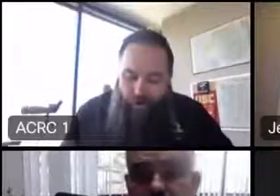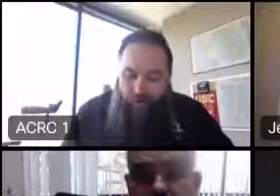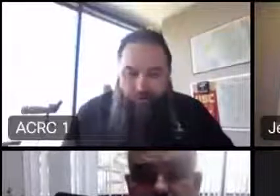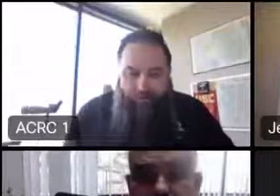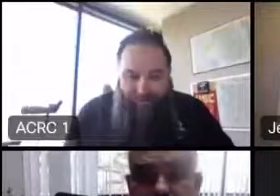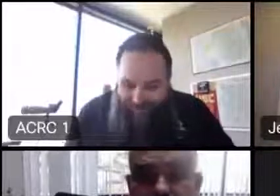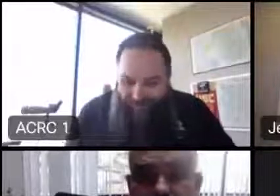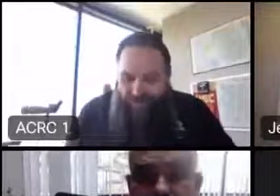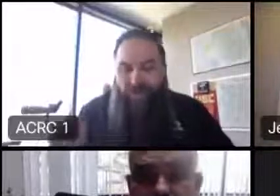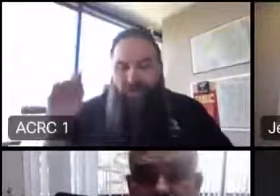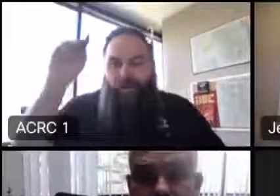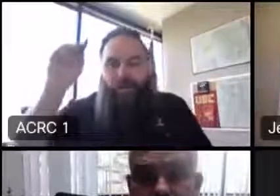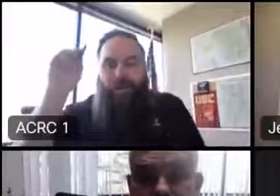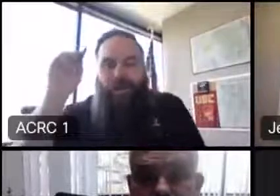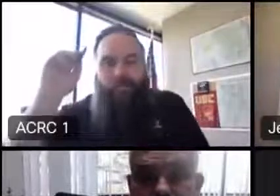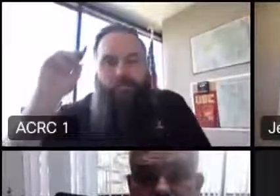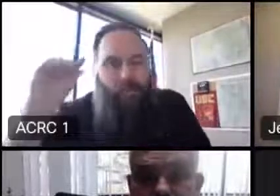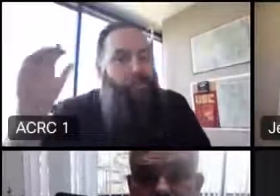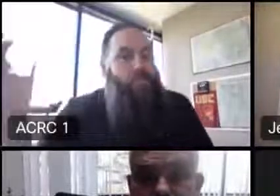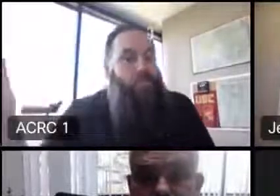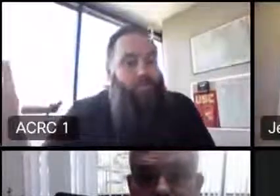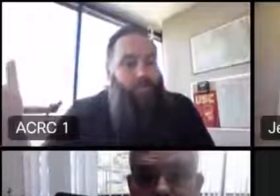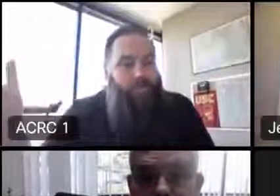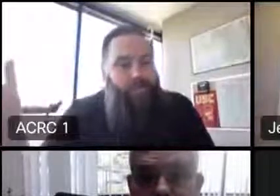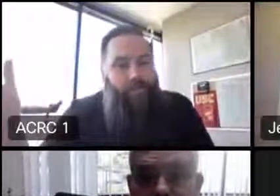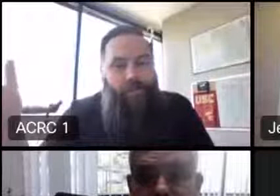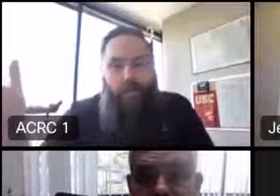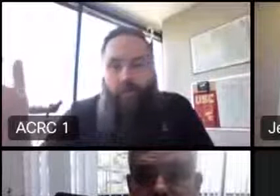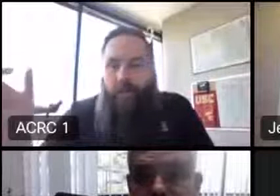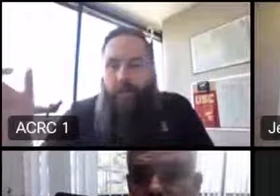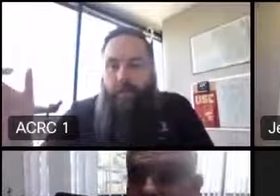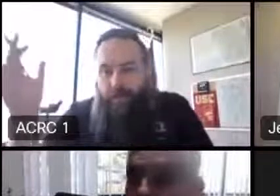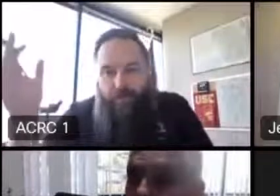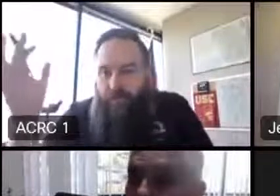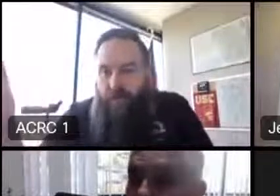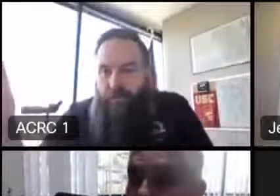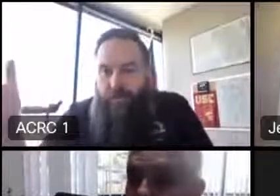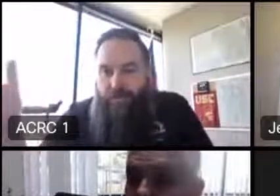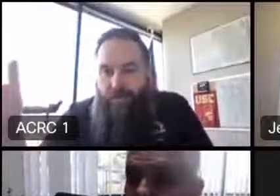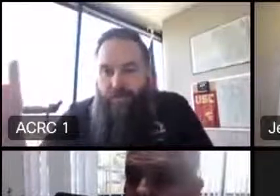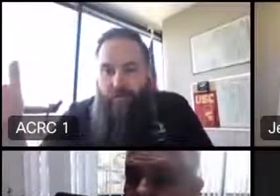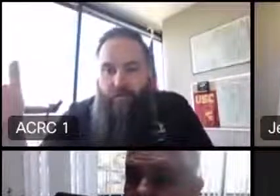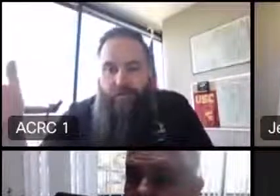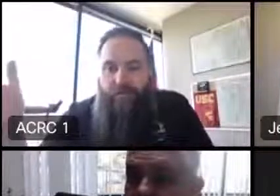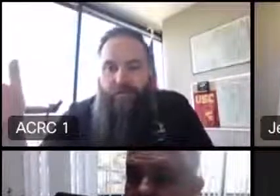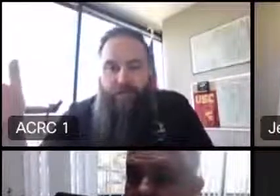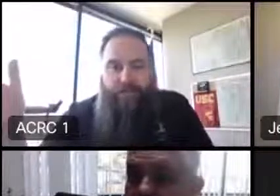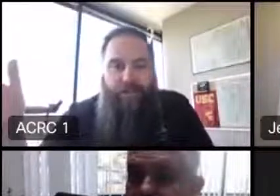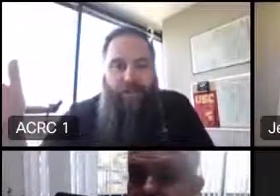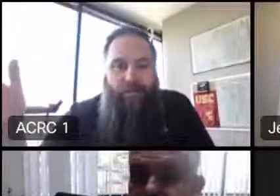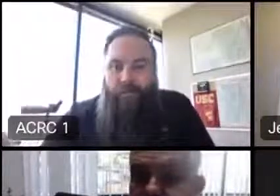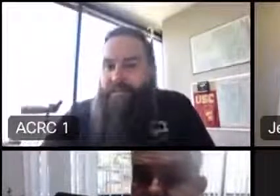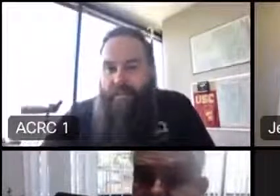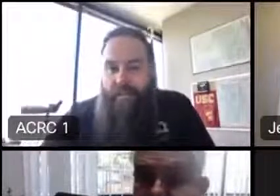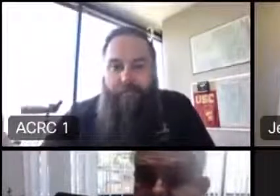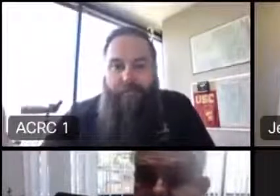right. Thank you. So I want to go back to Jean Onesi, and Marty can certainly chime in on this as well if between Jean